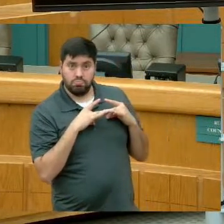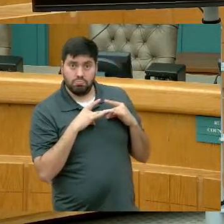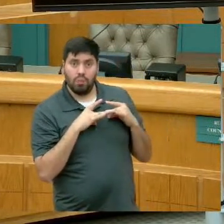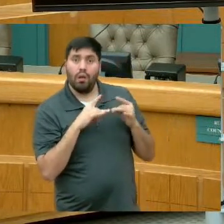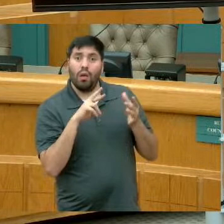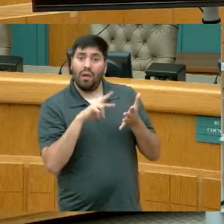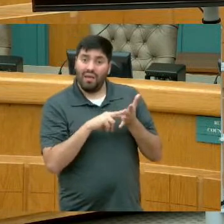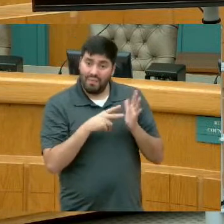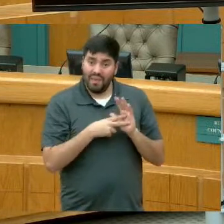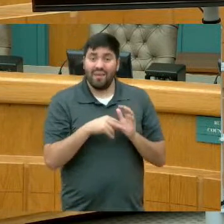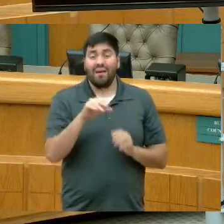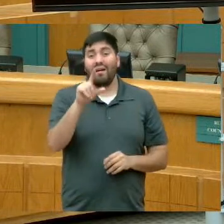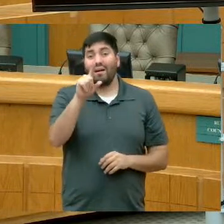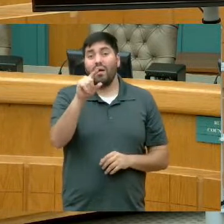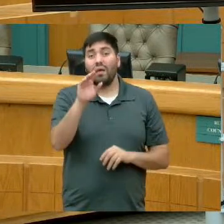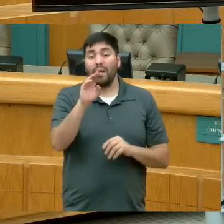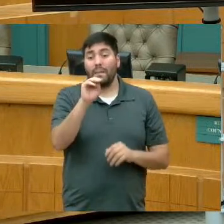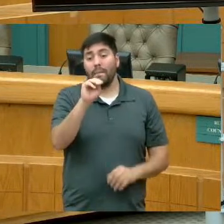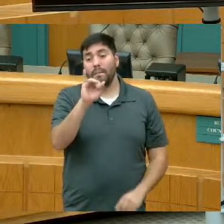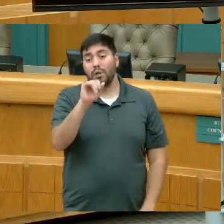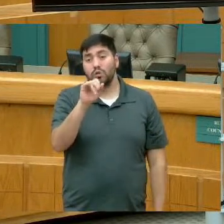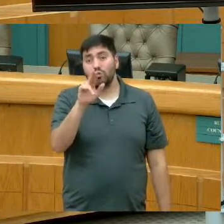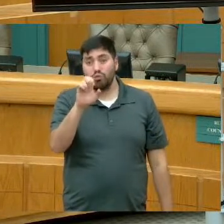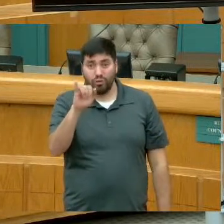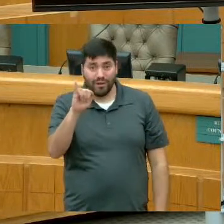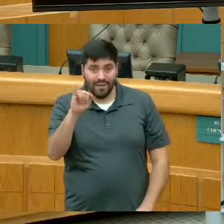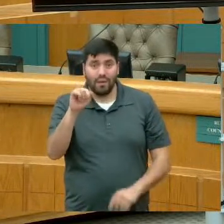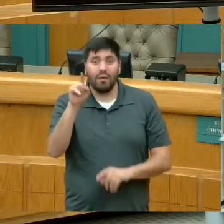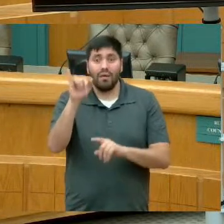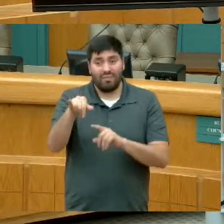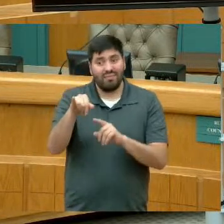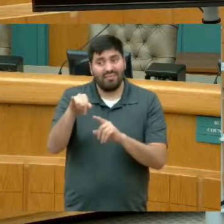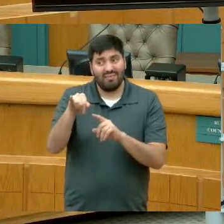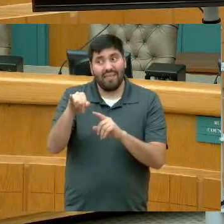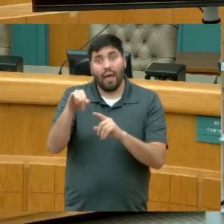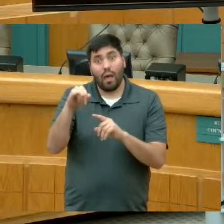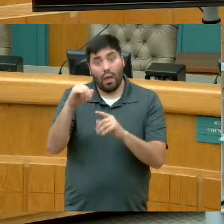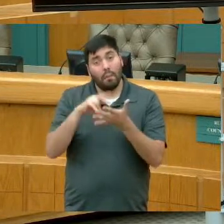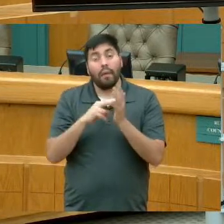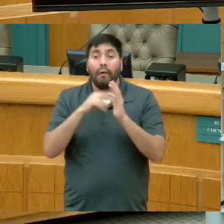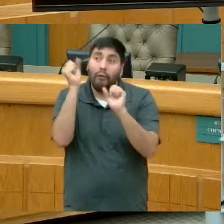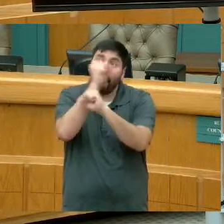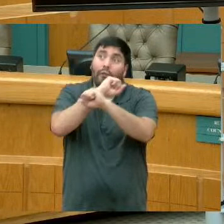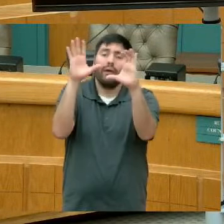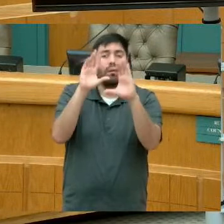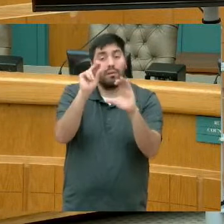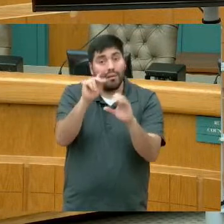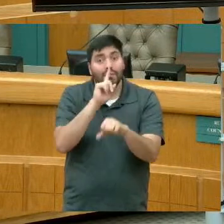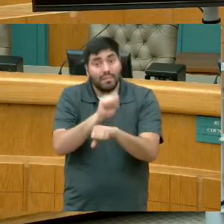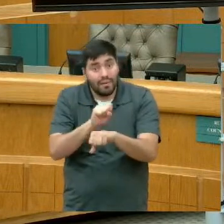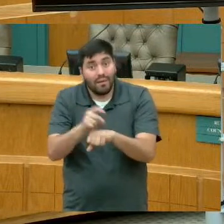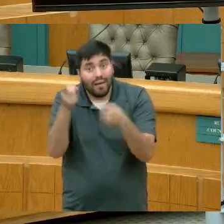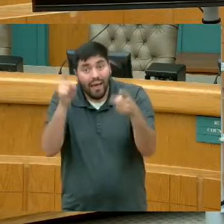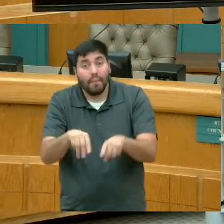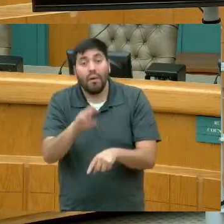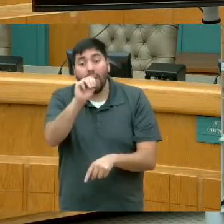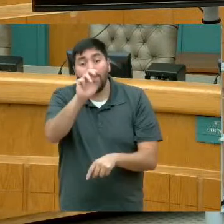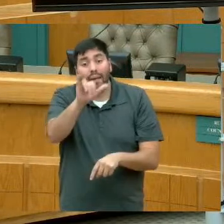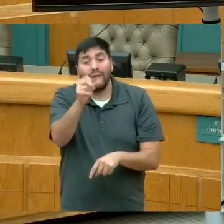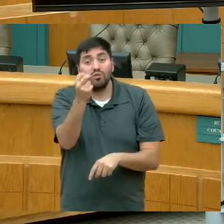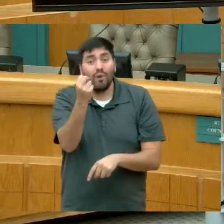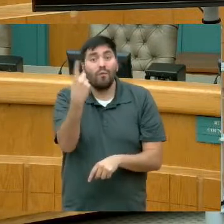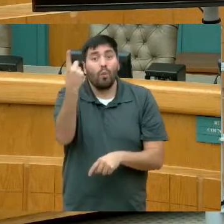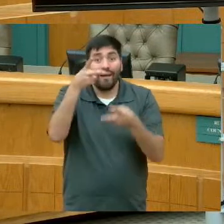For over 100 people in Missouri, this was not an imaginary scenario. This actually happened to them. On